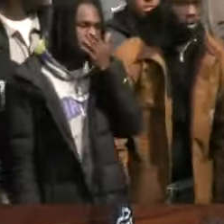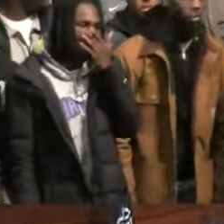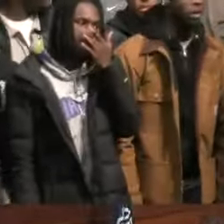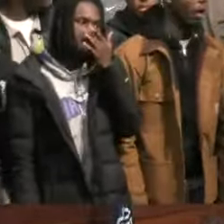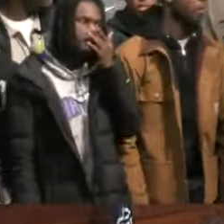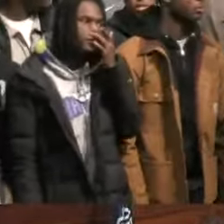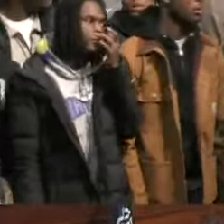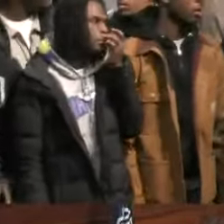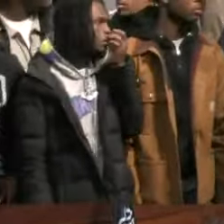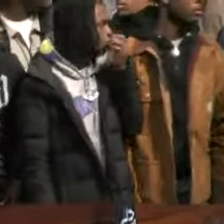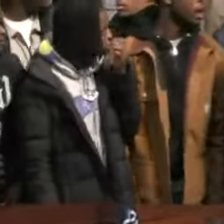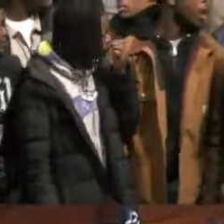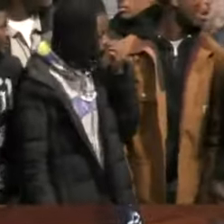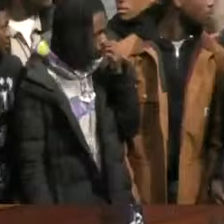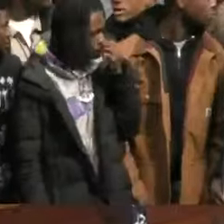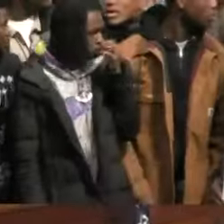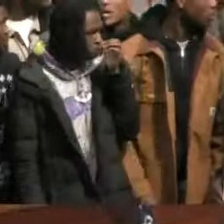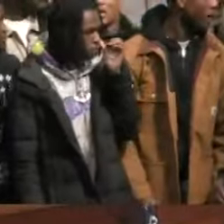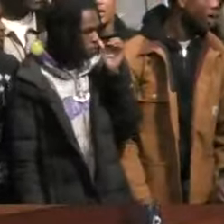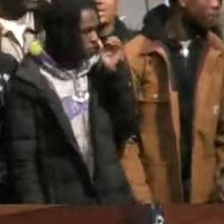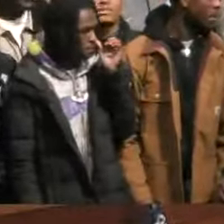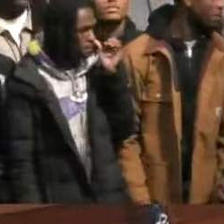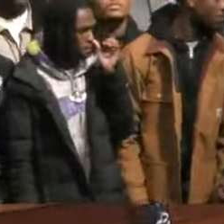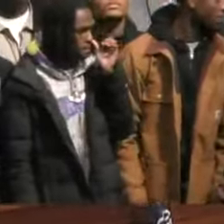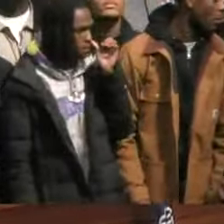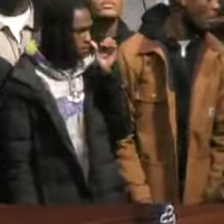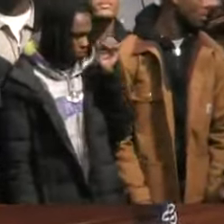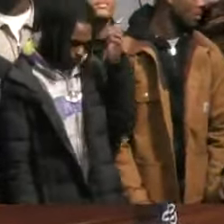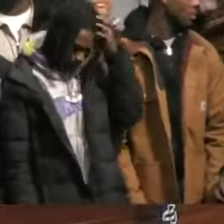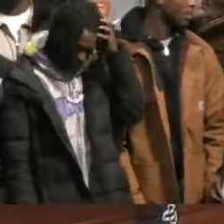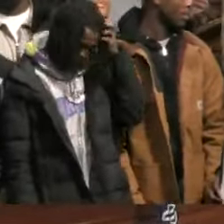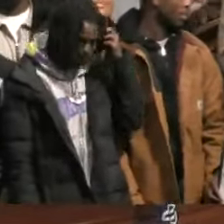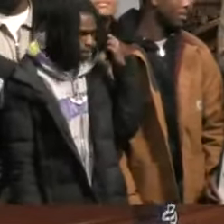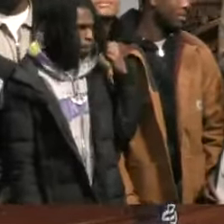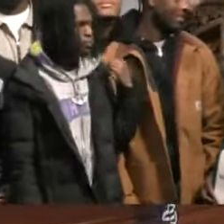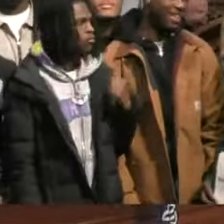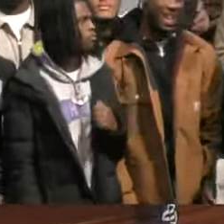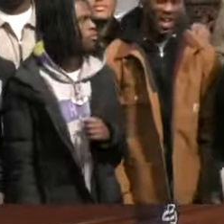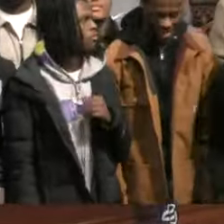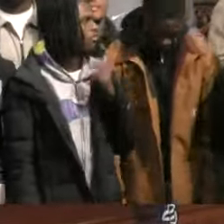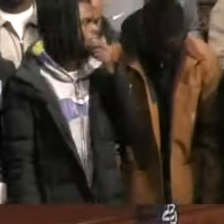So to the coaching staff and to the leadership team,